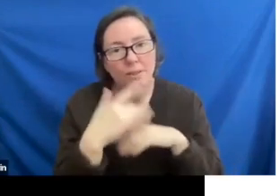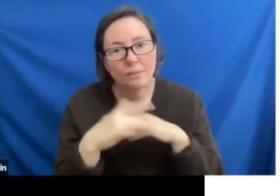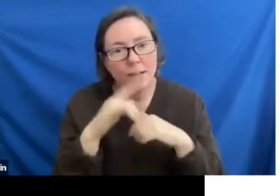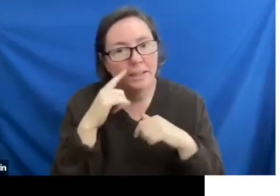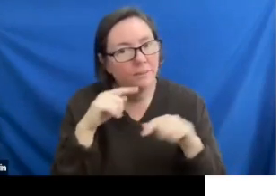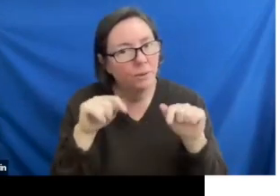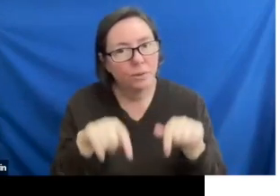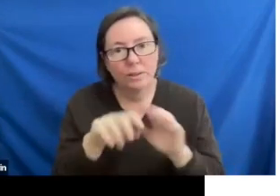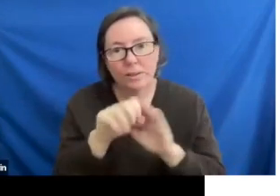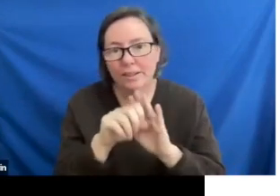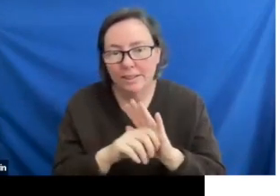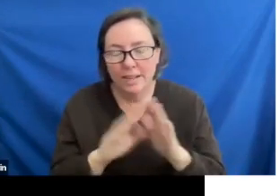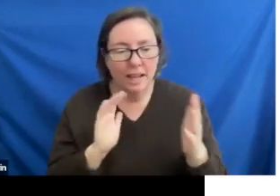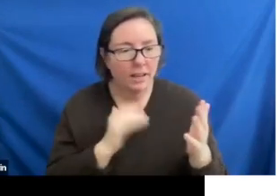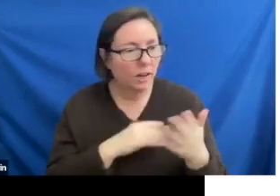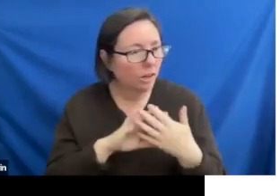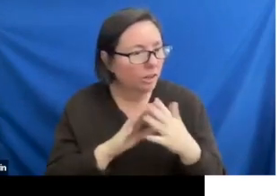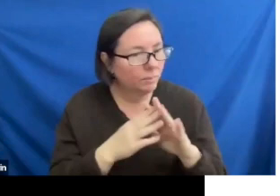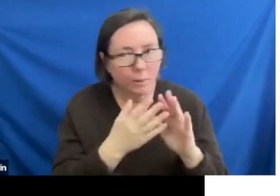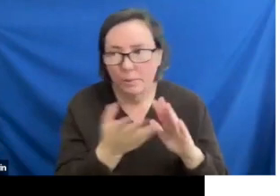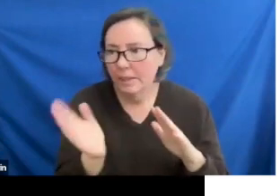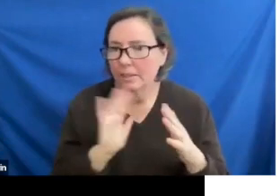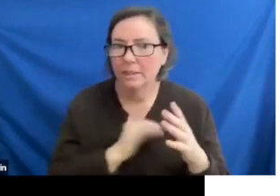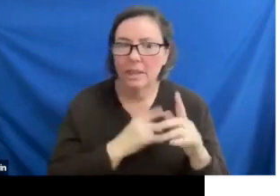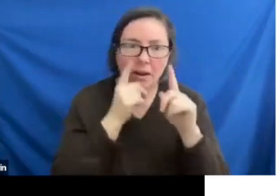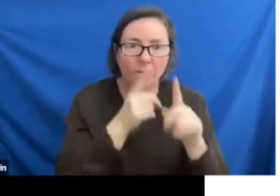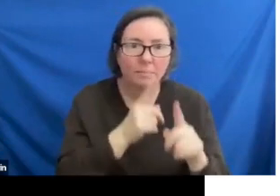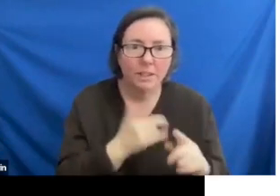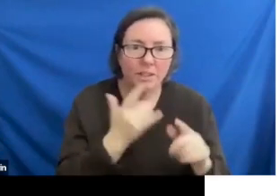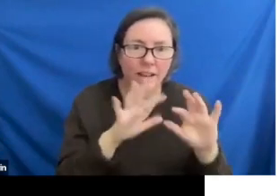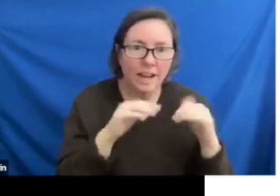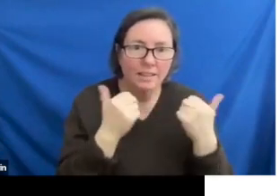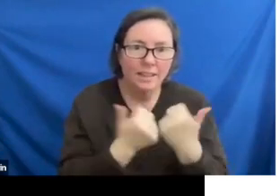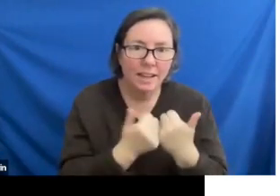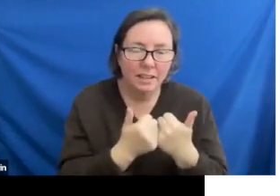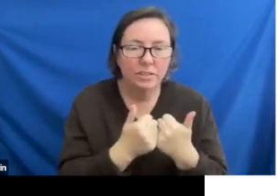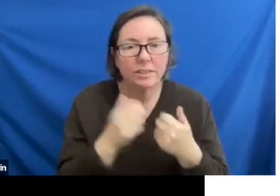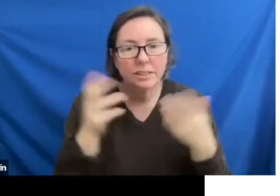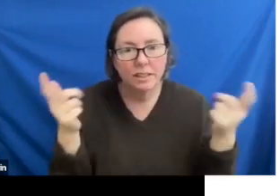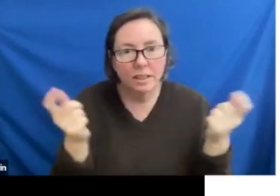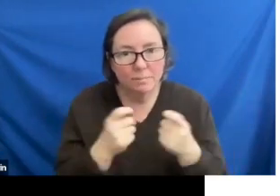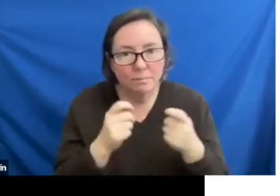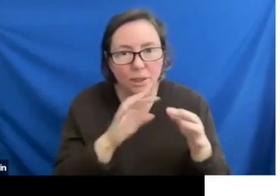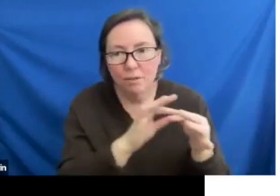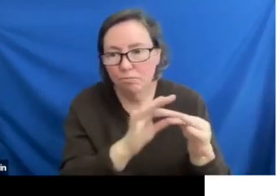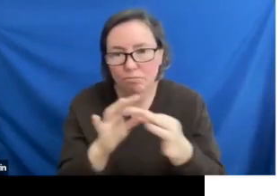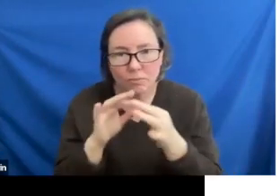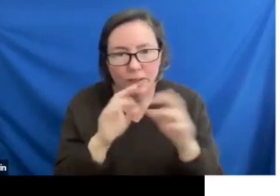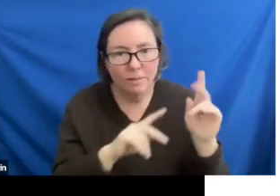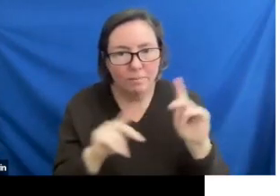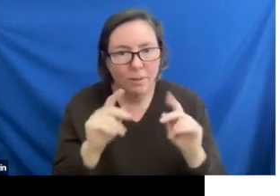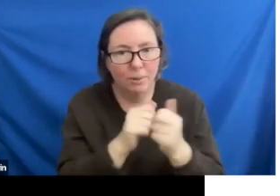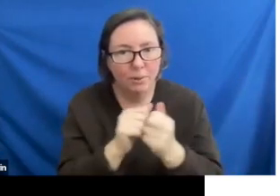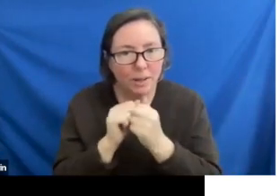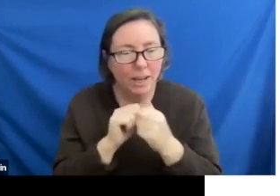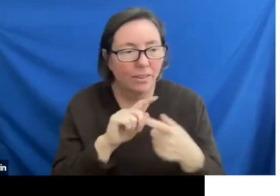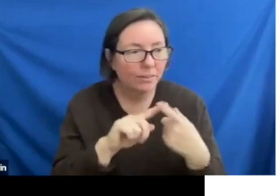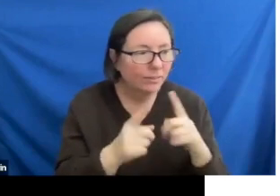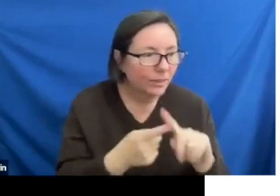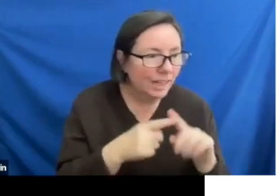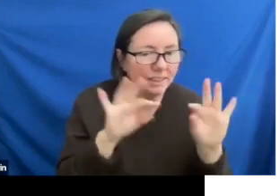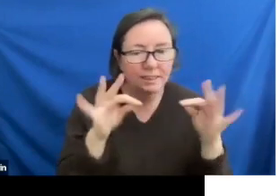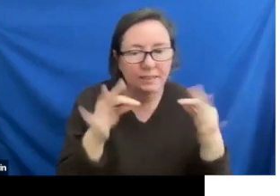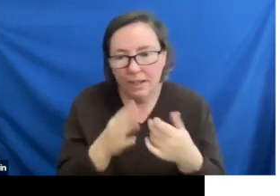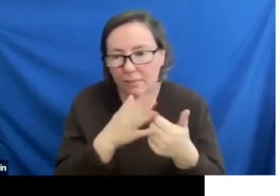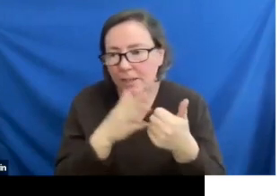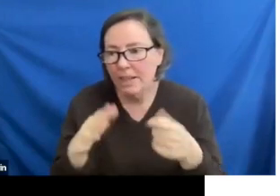Commonwealth and to our mission as an agency. They bring our neighbors, friends, and families together. And certainly that's been the case